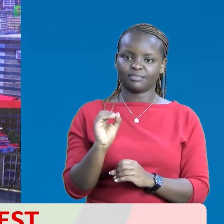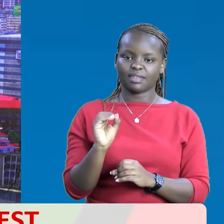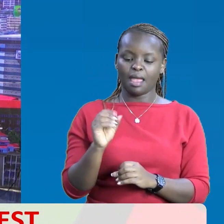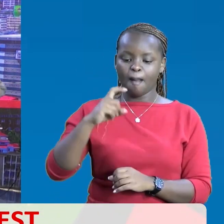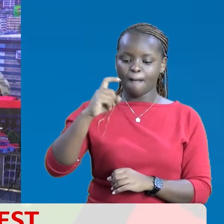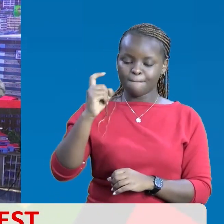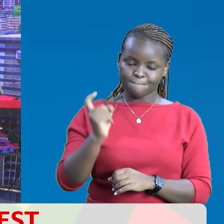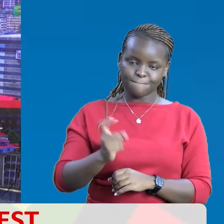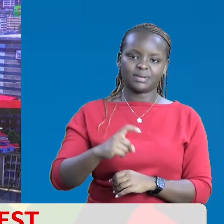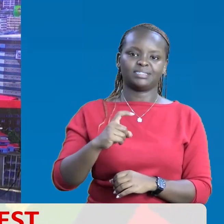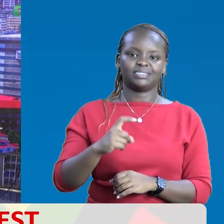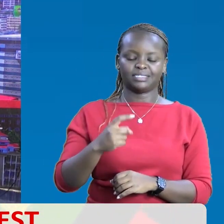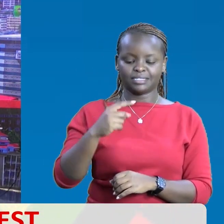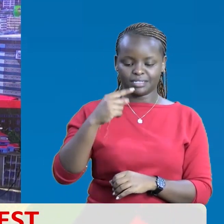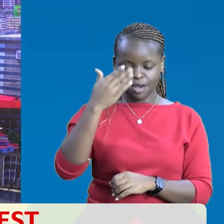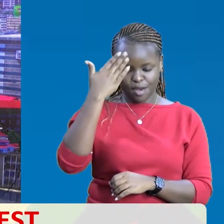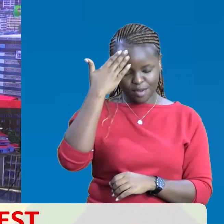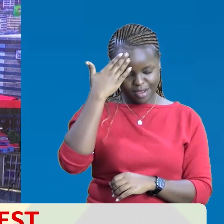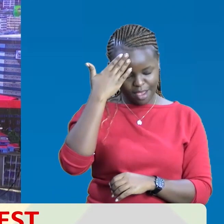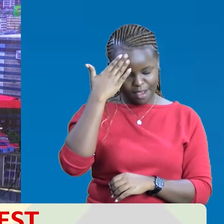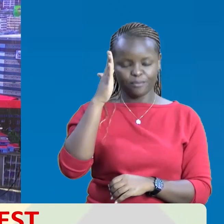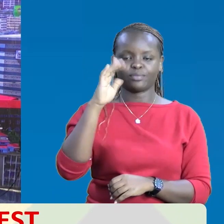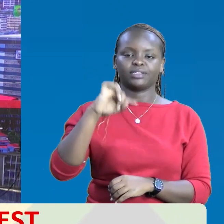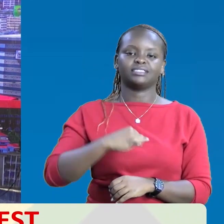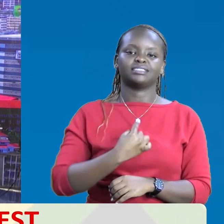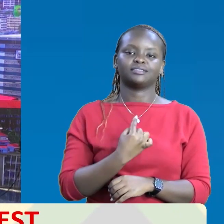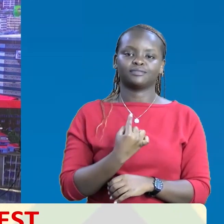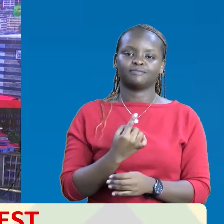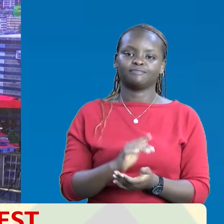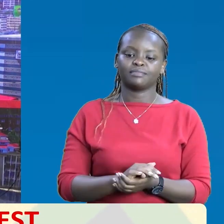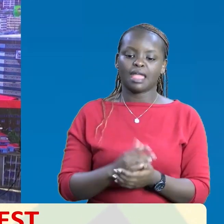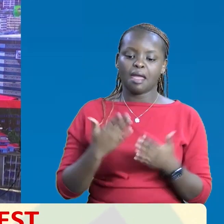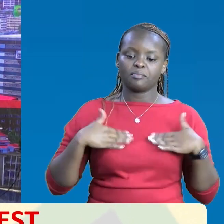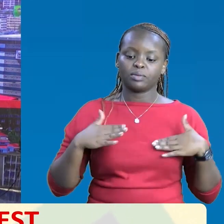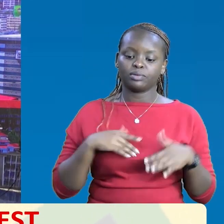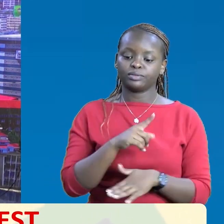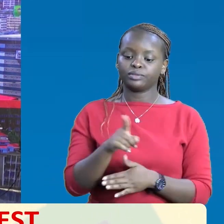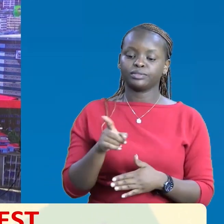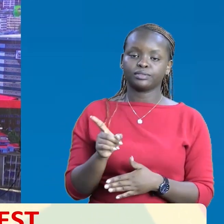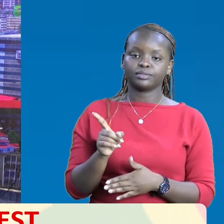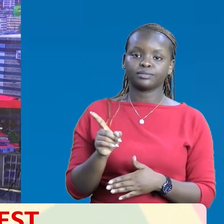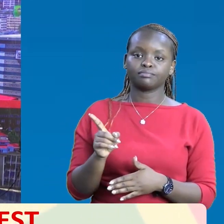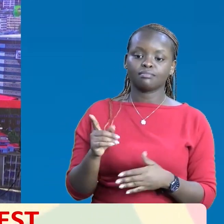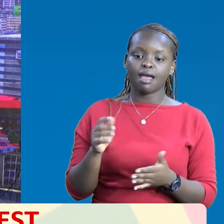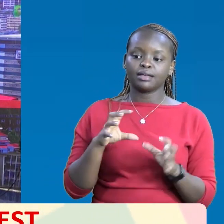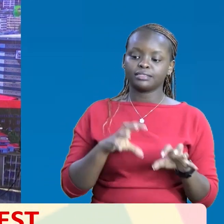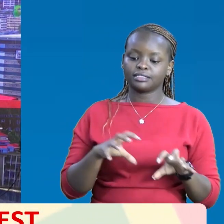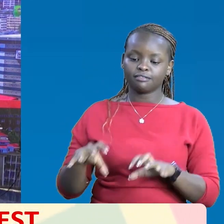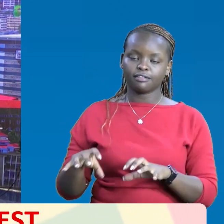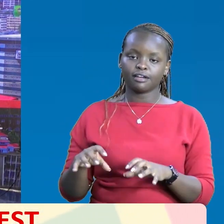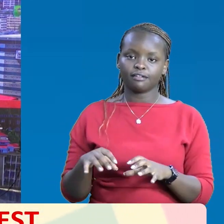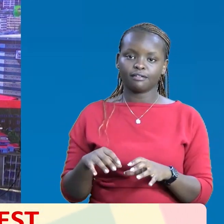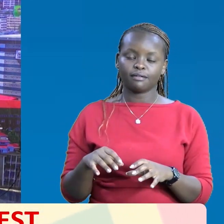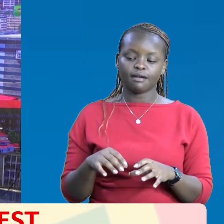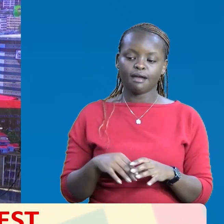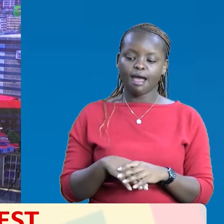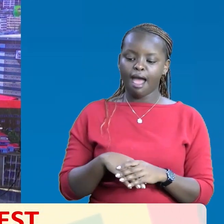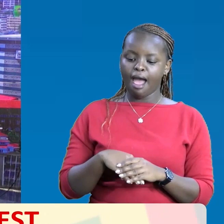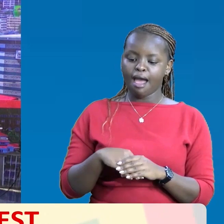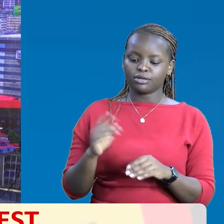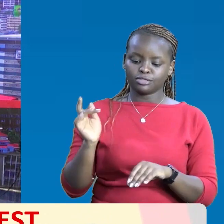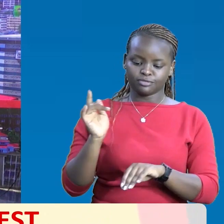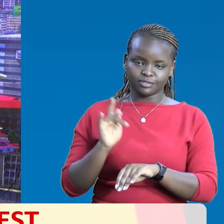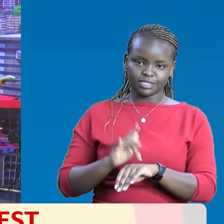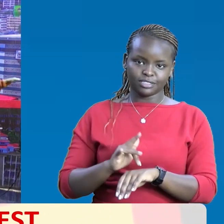Get ujijua uko self aware mani aje. So unapata these people they're out of touch with their emotions. Uko